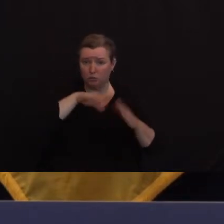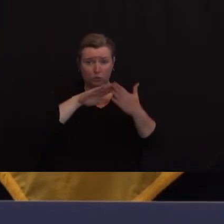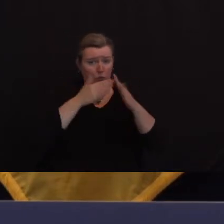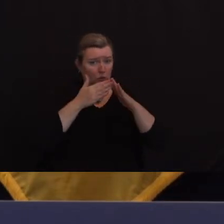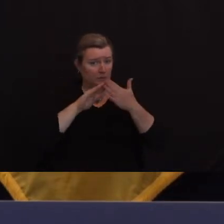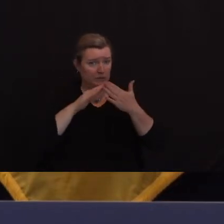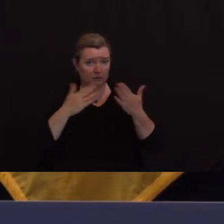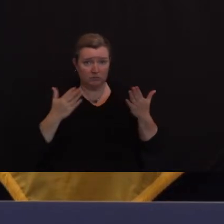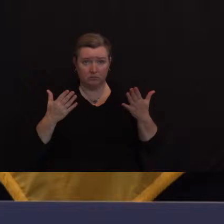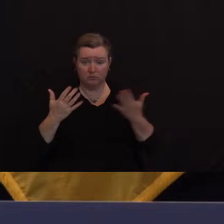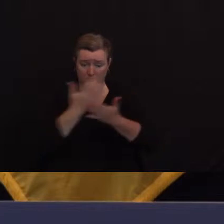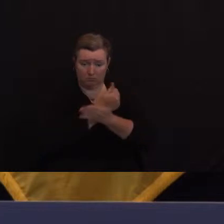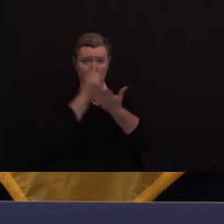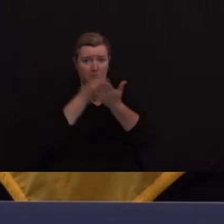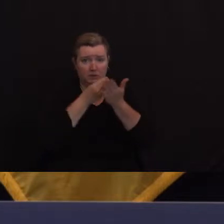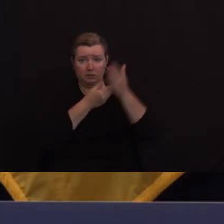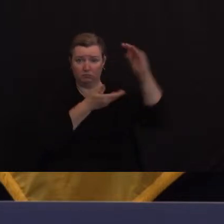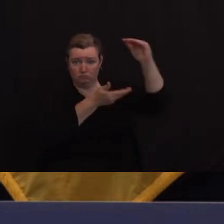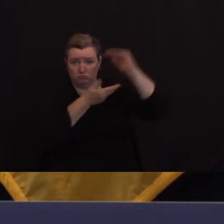great. I'm going to grab a quick swig here.